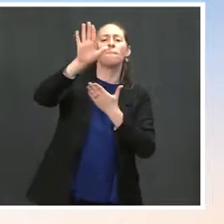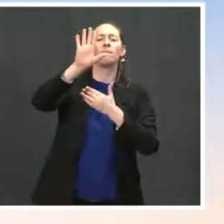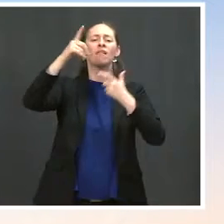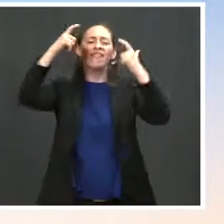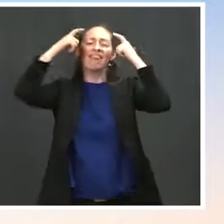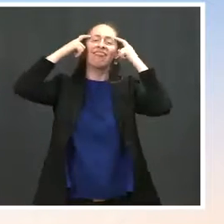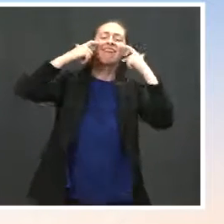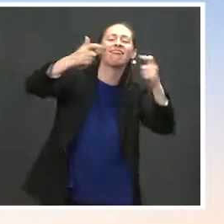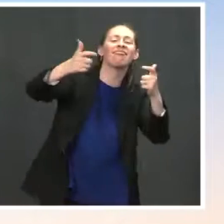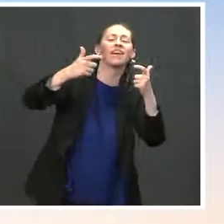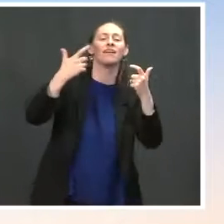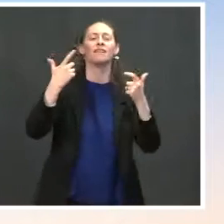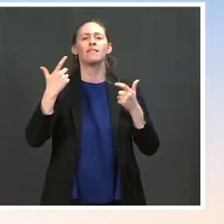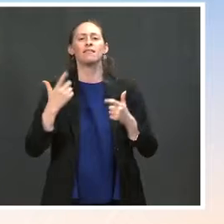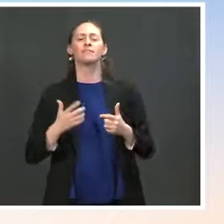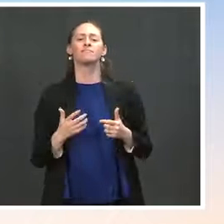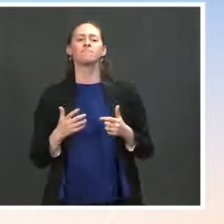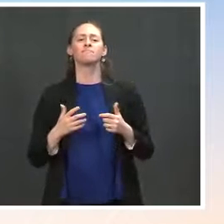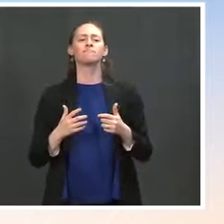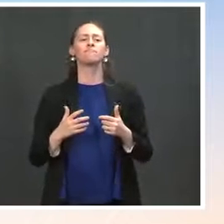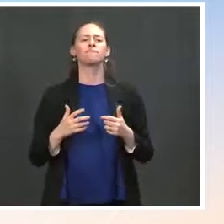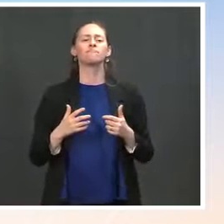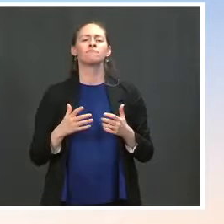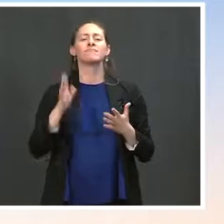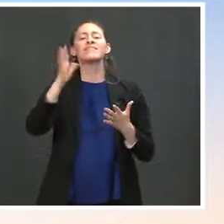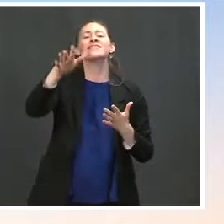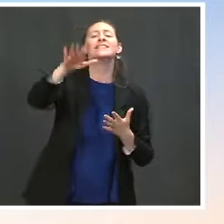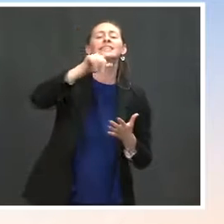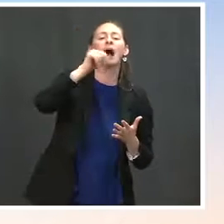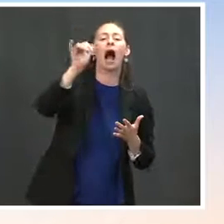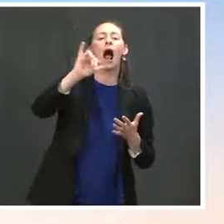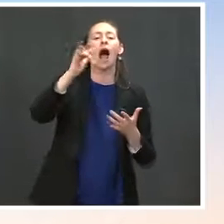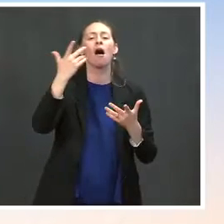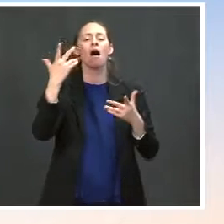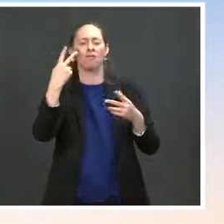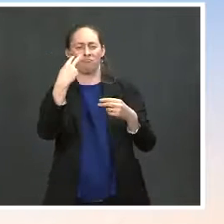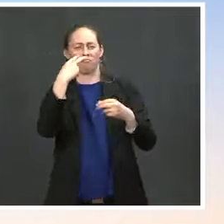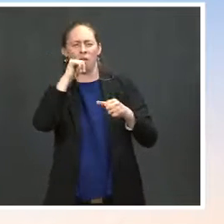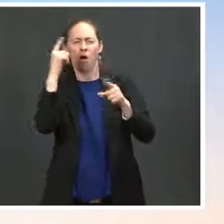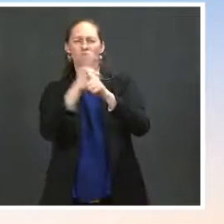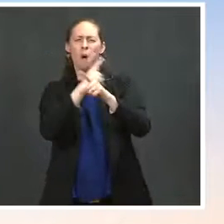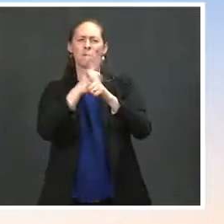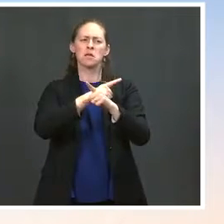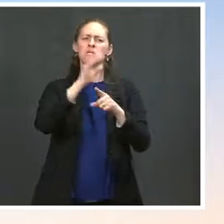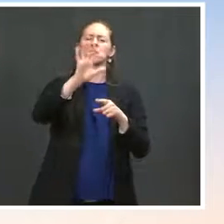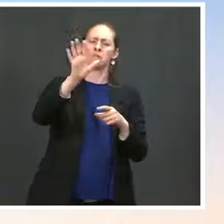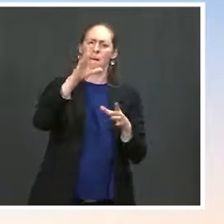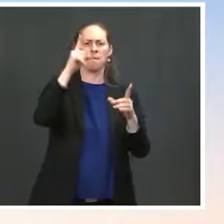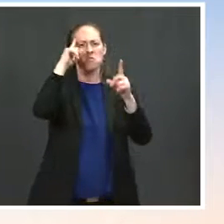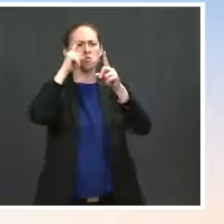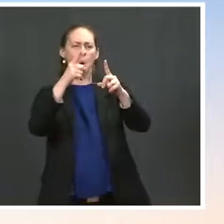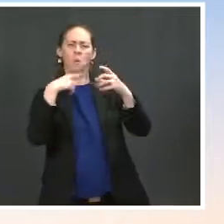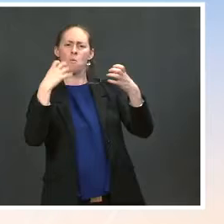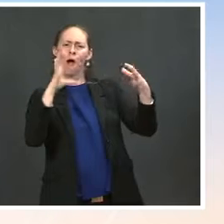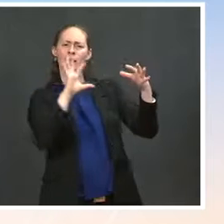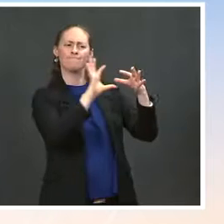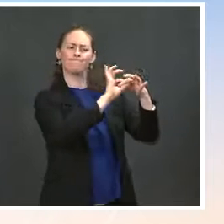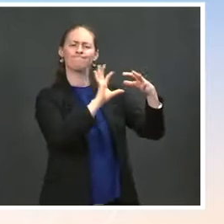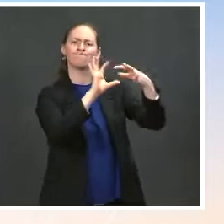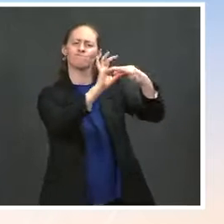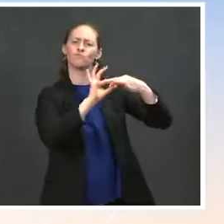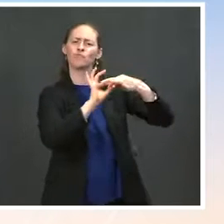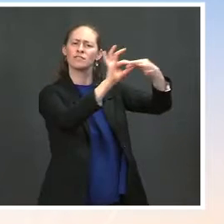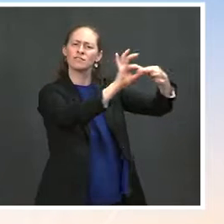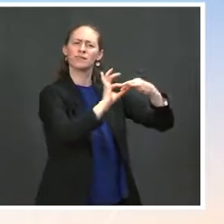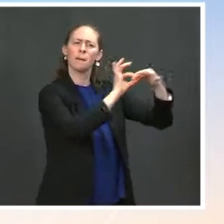in a way that's sort of inappropriate to our relationship with other countries, but in a way that reinforces